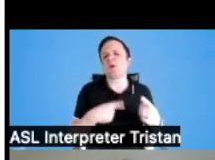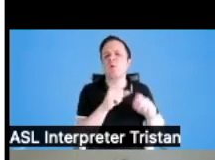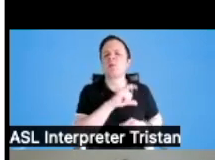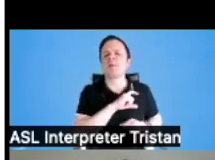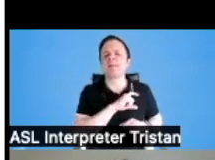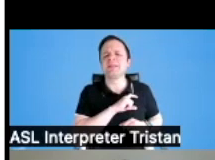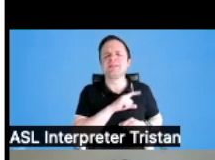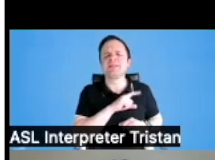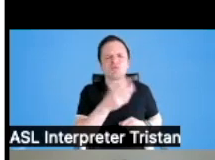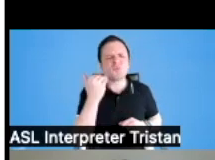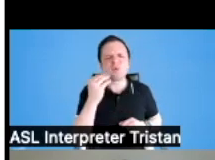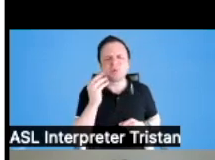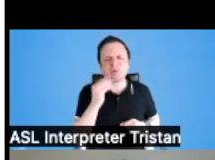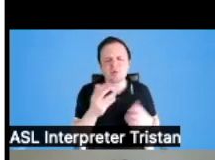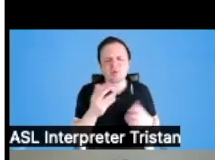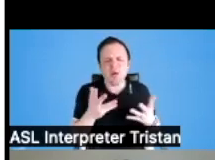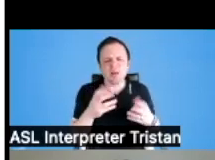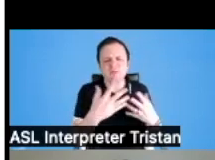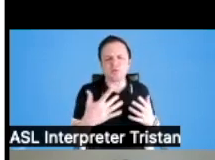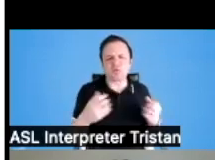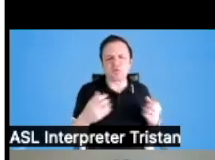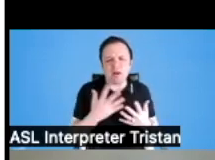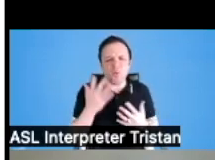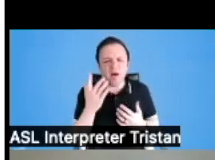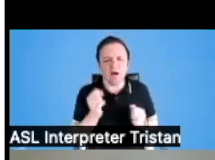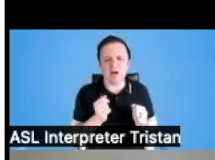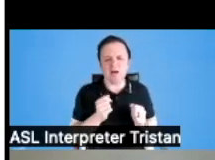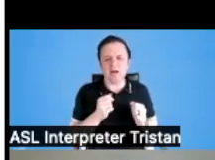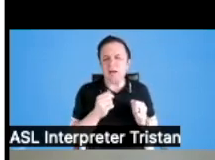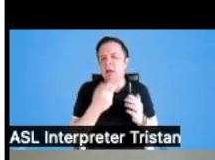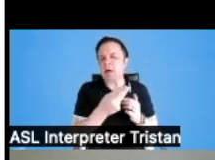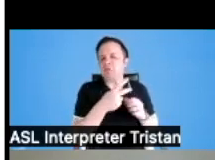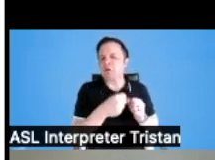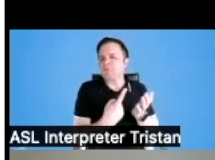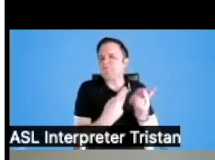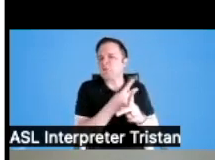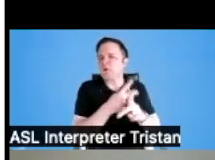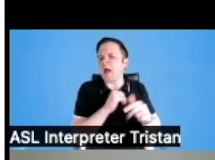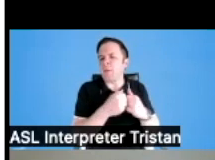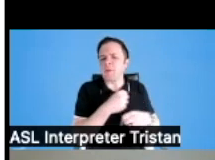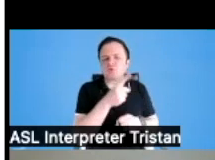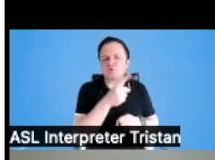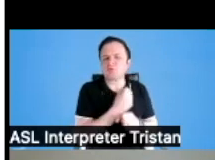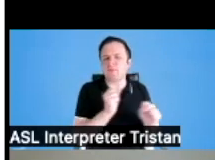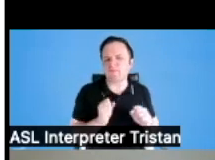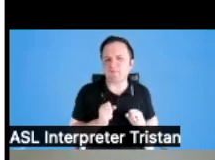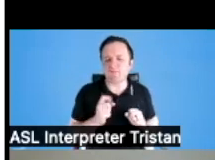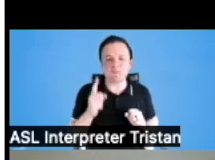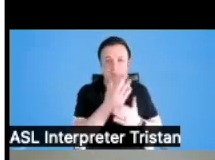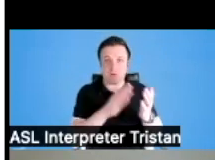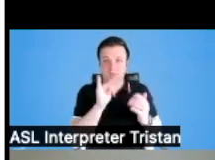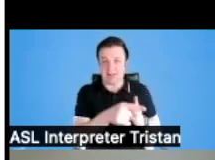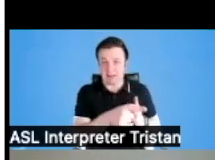your experience has been like. And then let's see if we can partner together on a way to help you feel safer. So I think part of that is